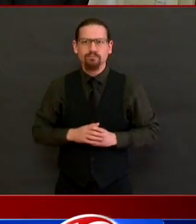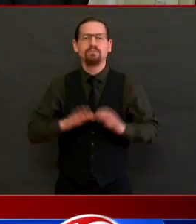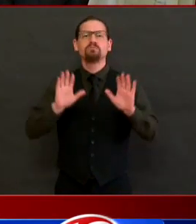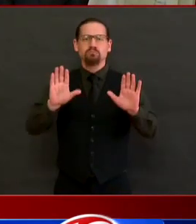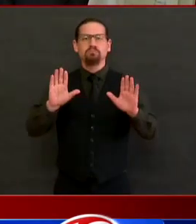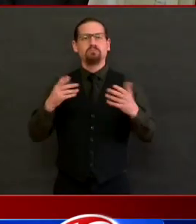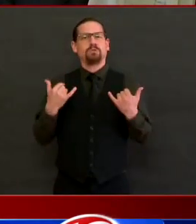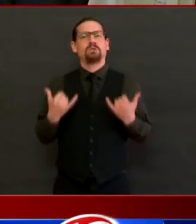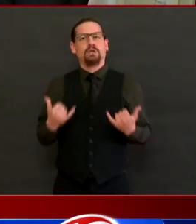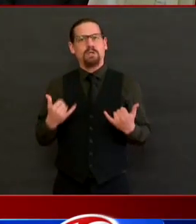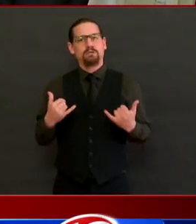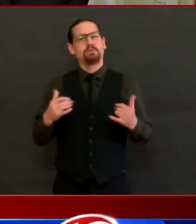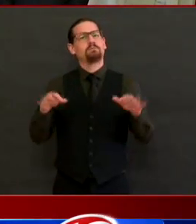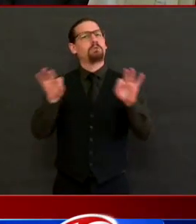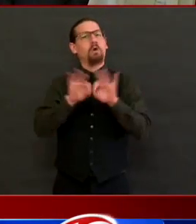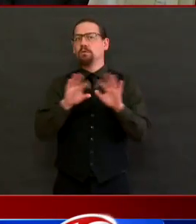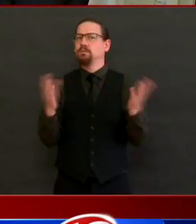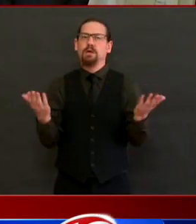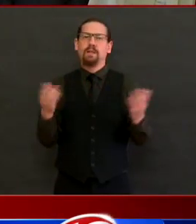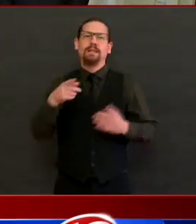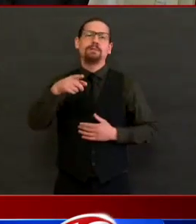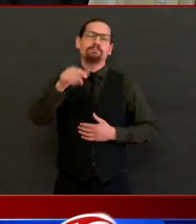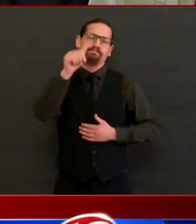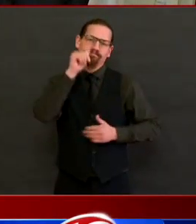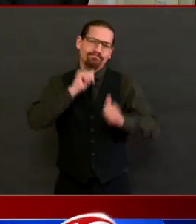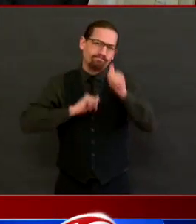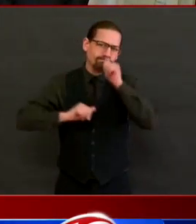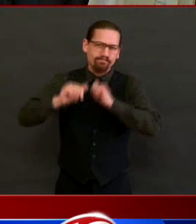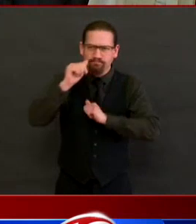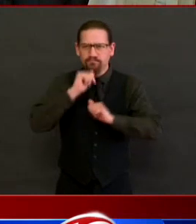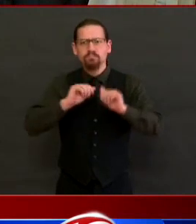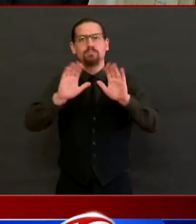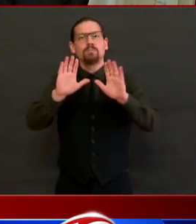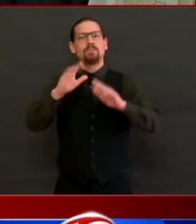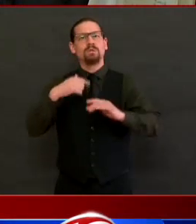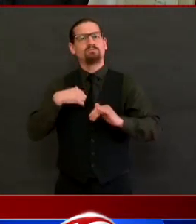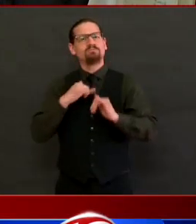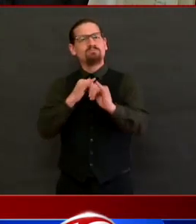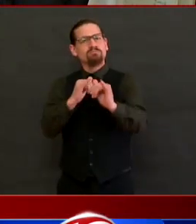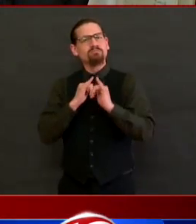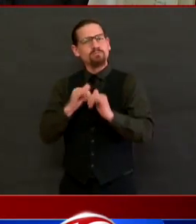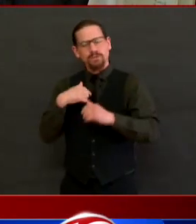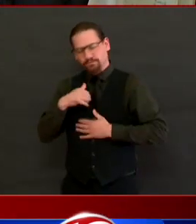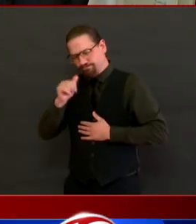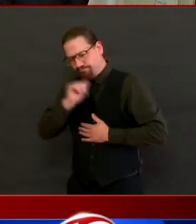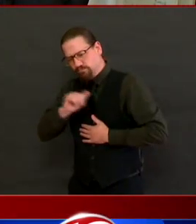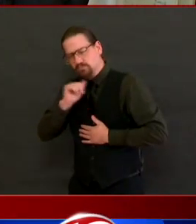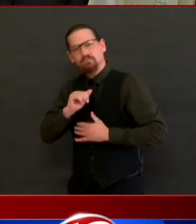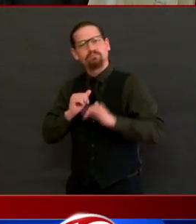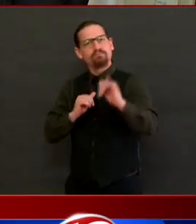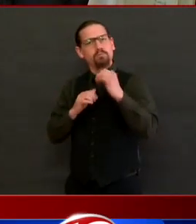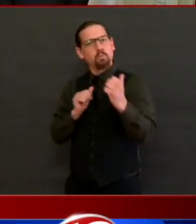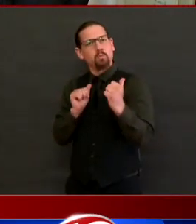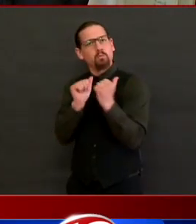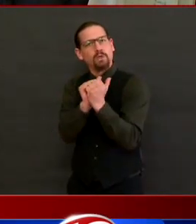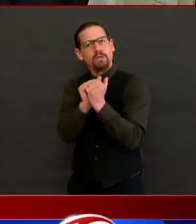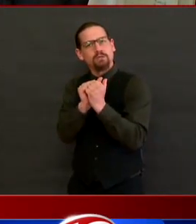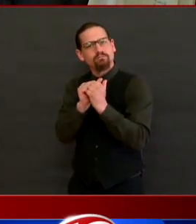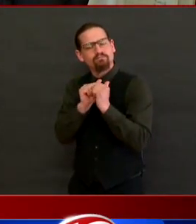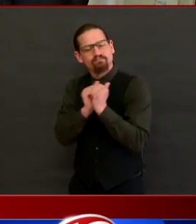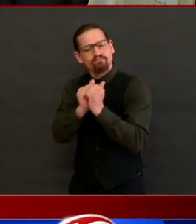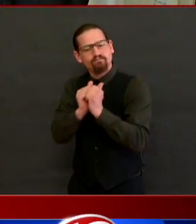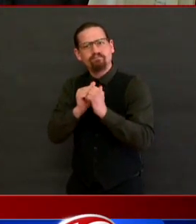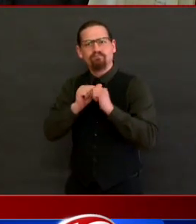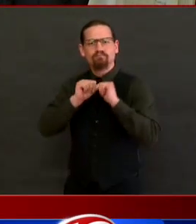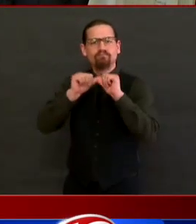just know that I'm right there with you and know that this is getting harder, not easier. But we can do it. We can do it. And if we stay hang